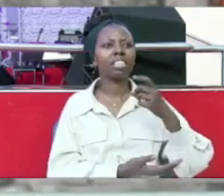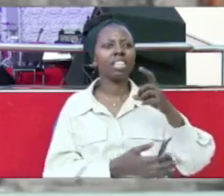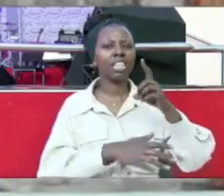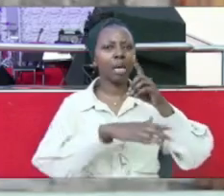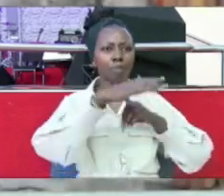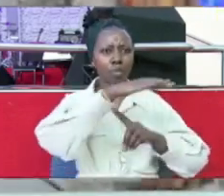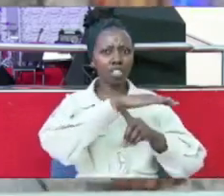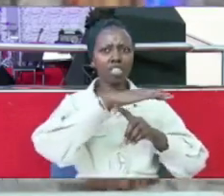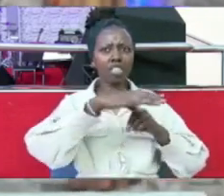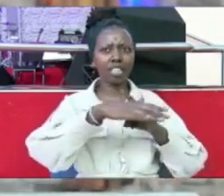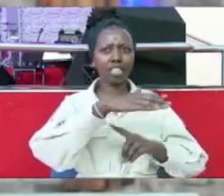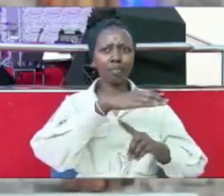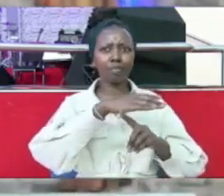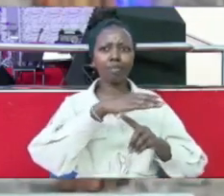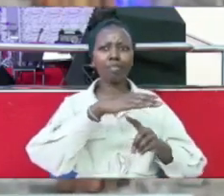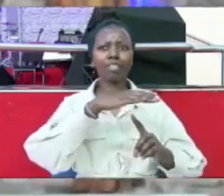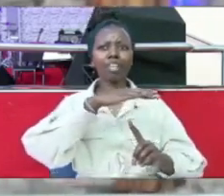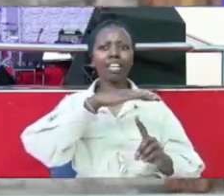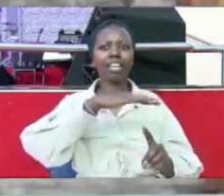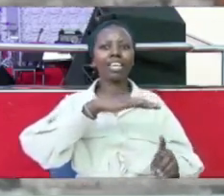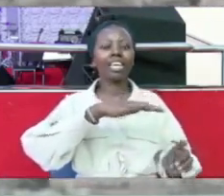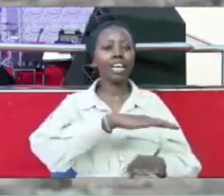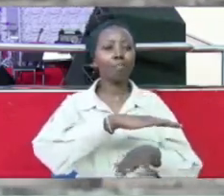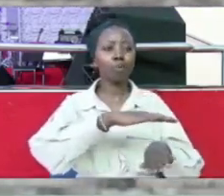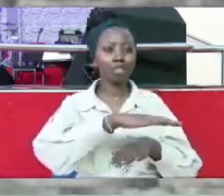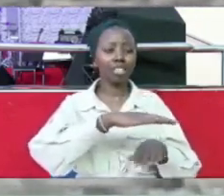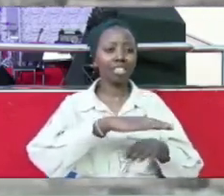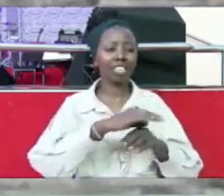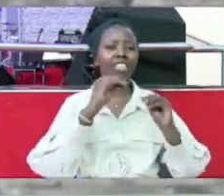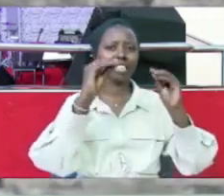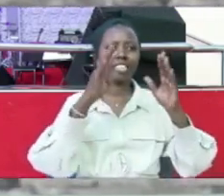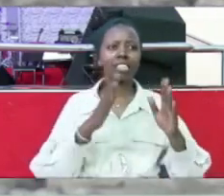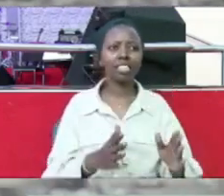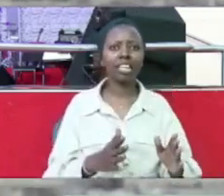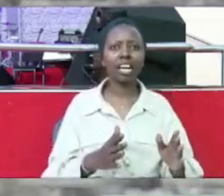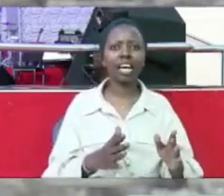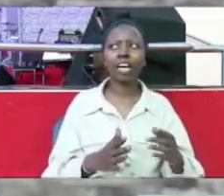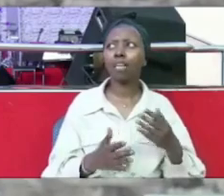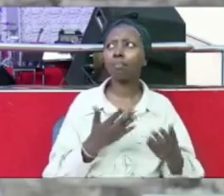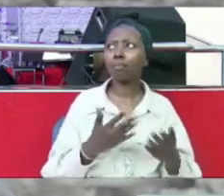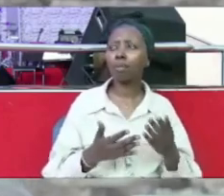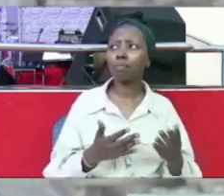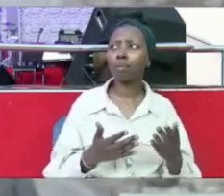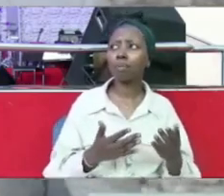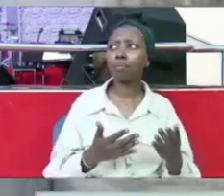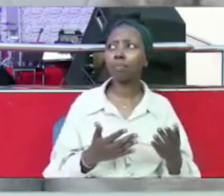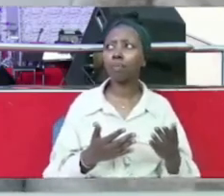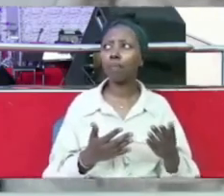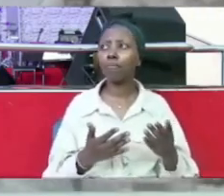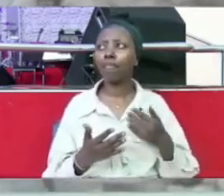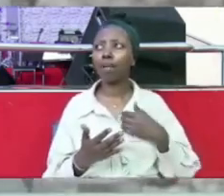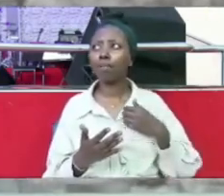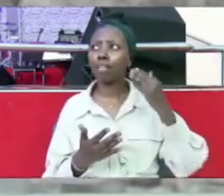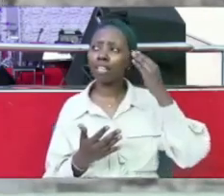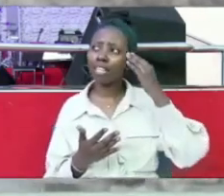ila mimi si mwalimu. And others could say how they know each other. So I knew that I'm very disadvantaged.